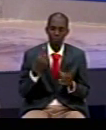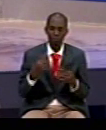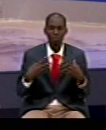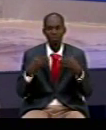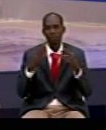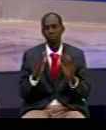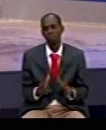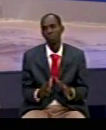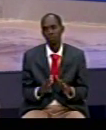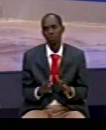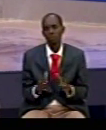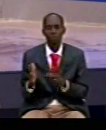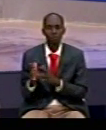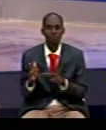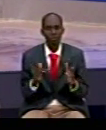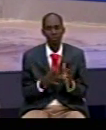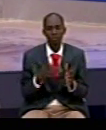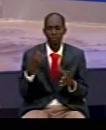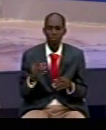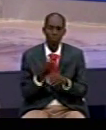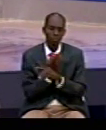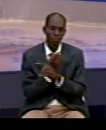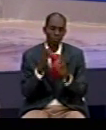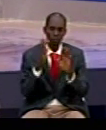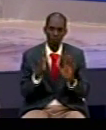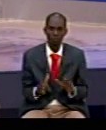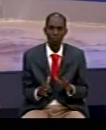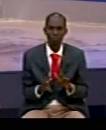healer. Jesus the deliverer.